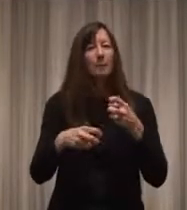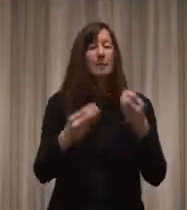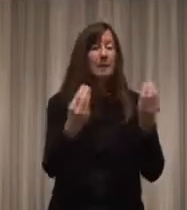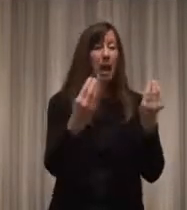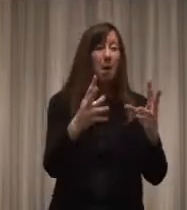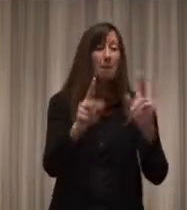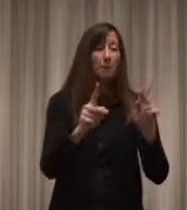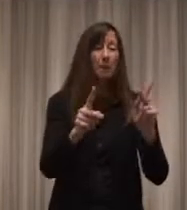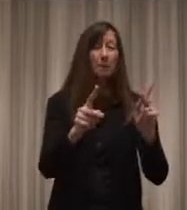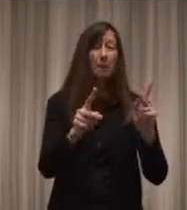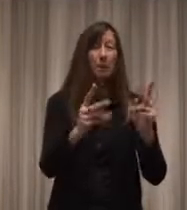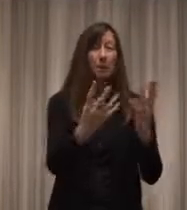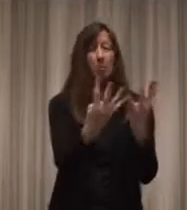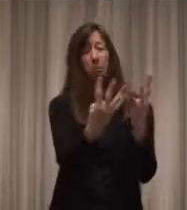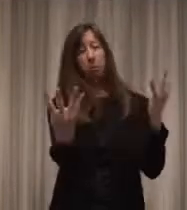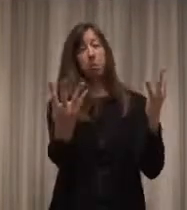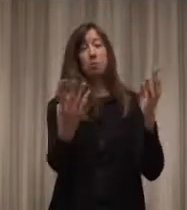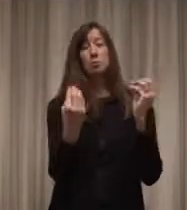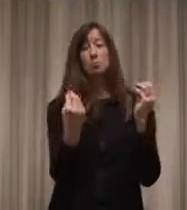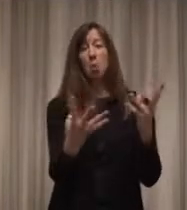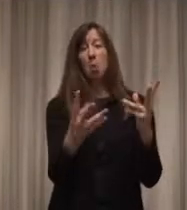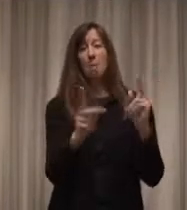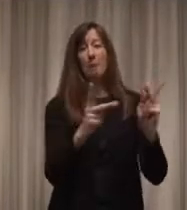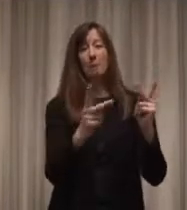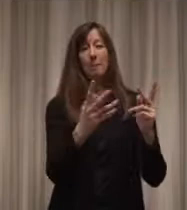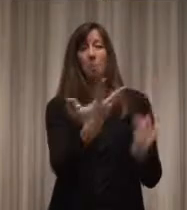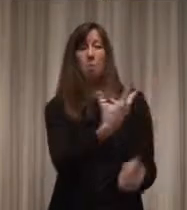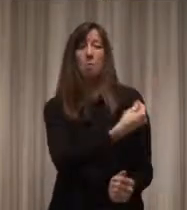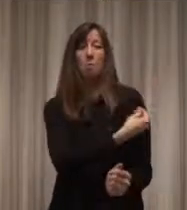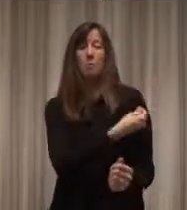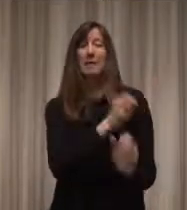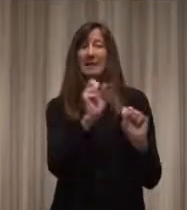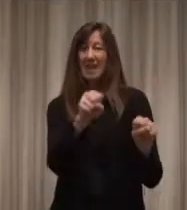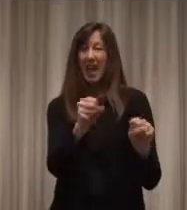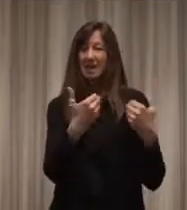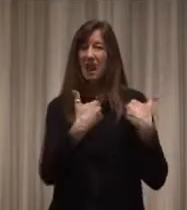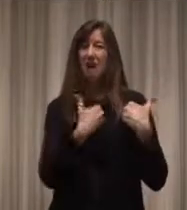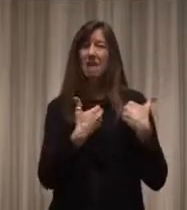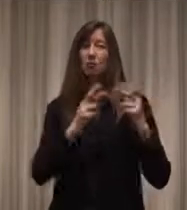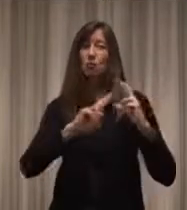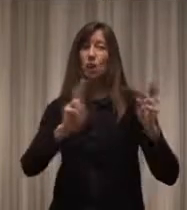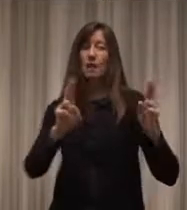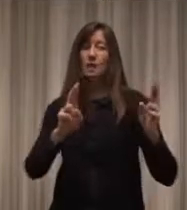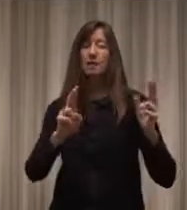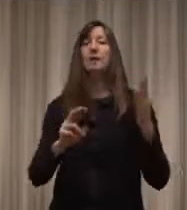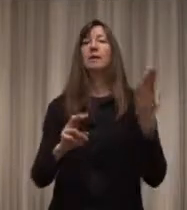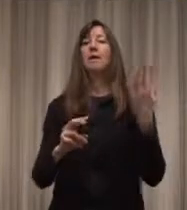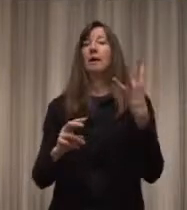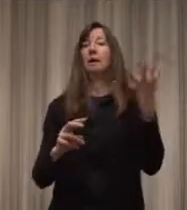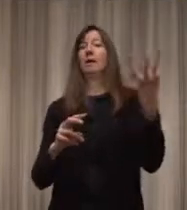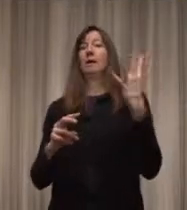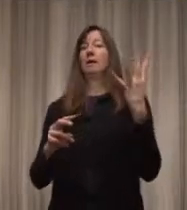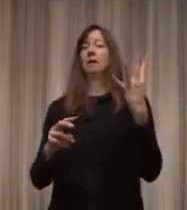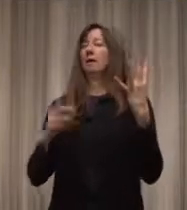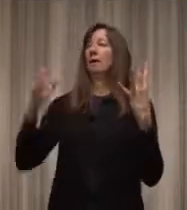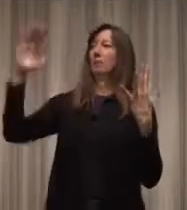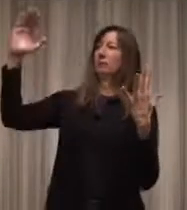isn't, again, what anybody wants to hear, but I think it's important that I'm straightforward with everybody